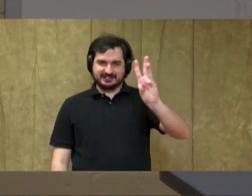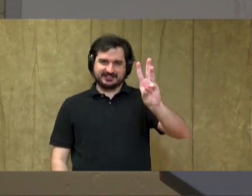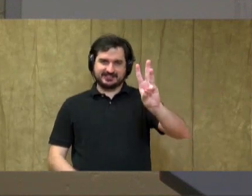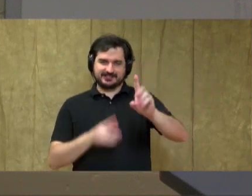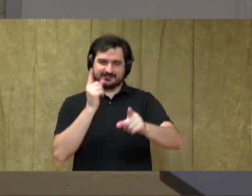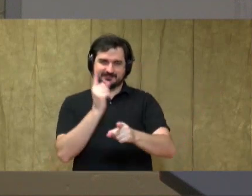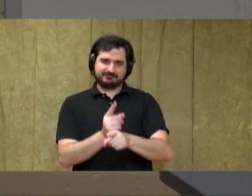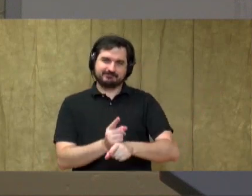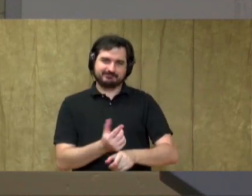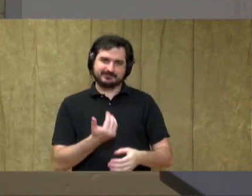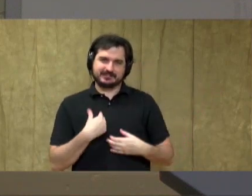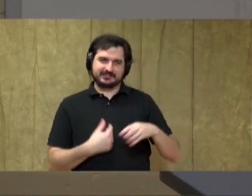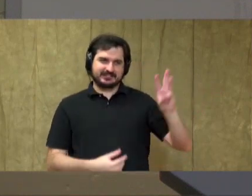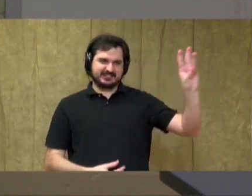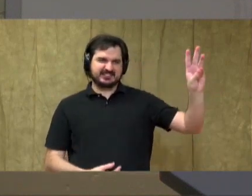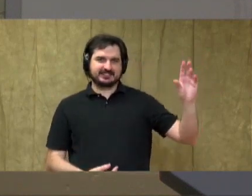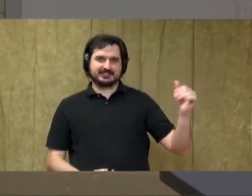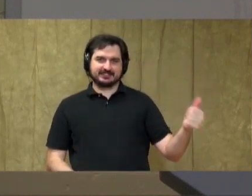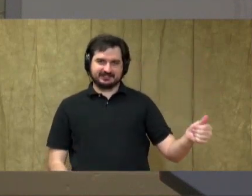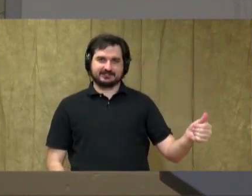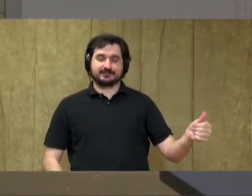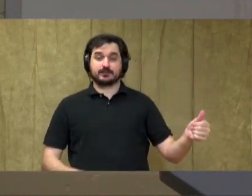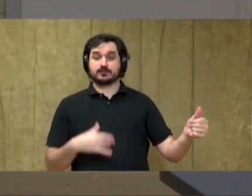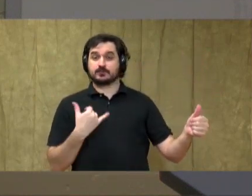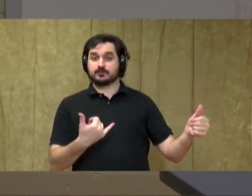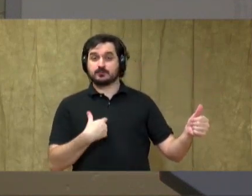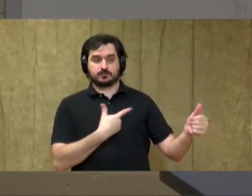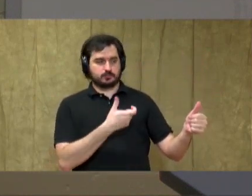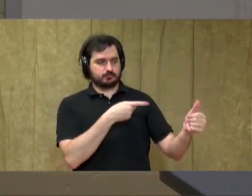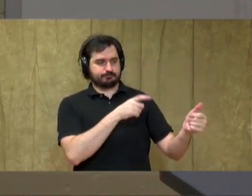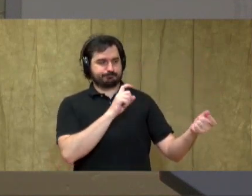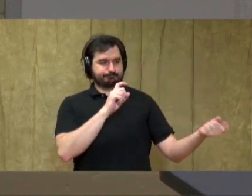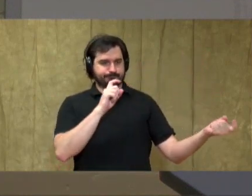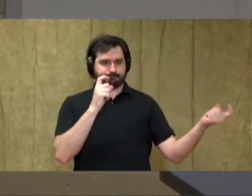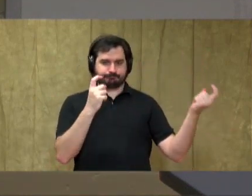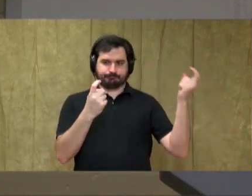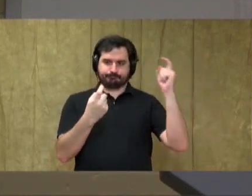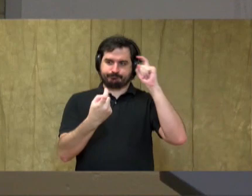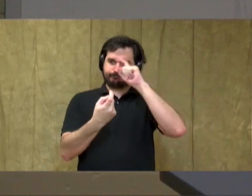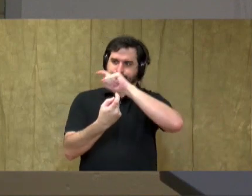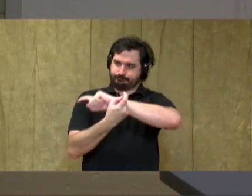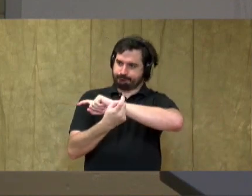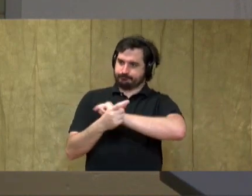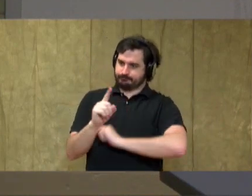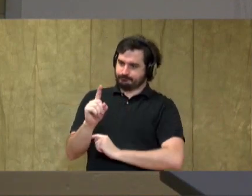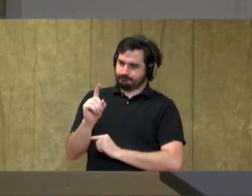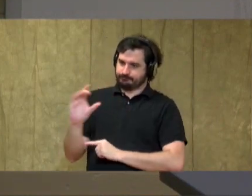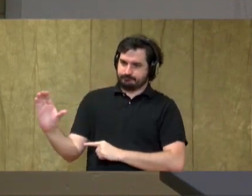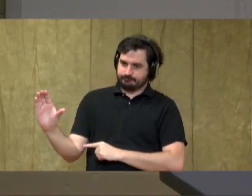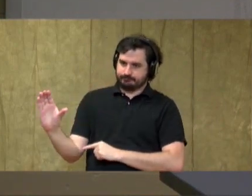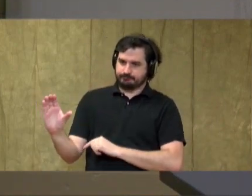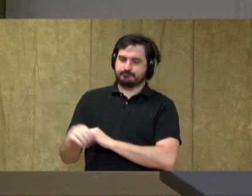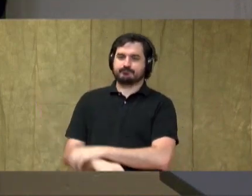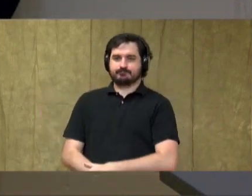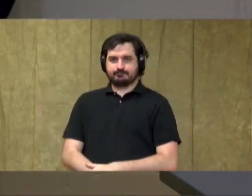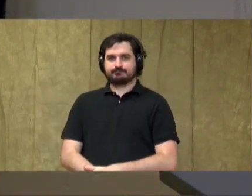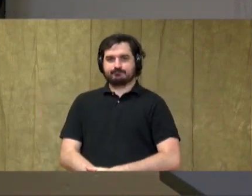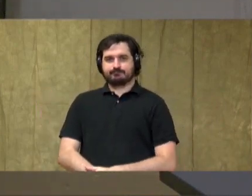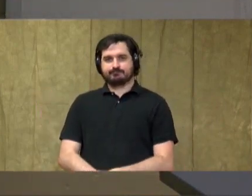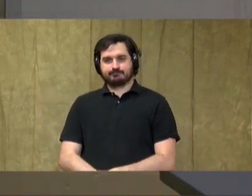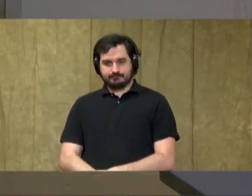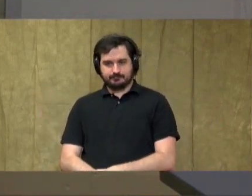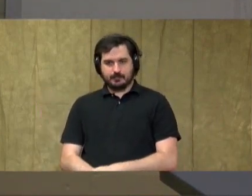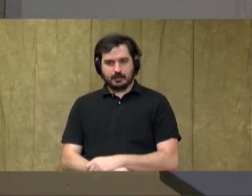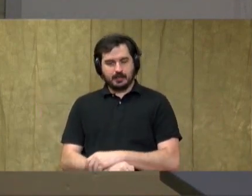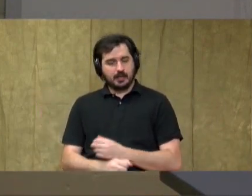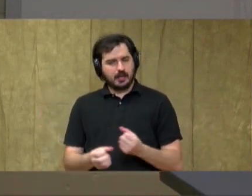have 6 tenths. Well, let's change or convert those to hundredths. All right. Well,